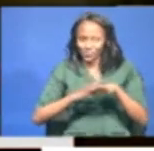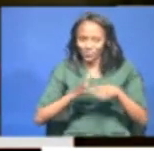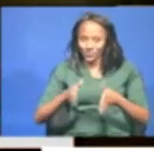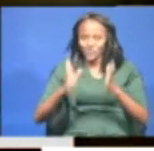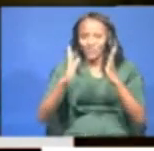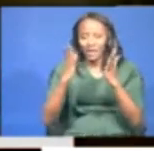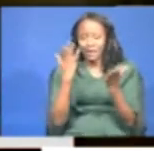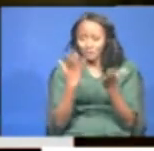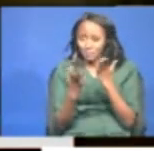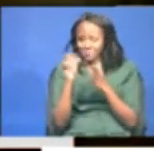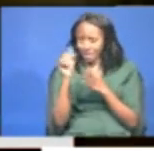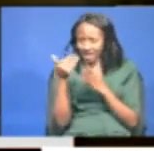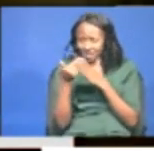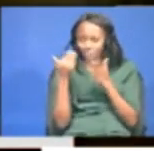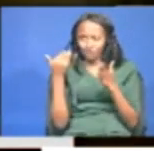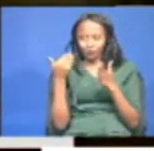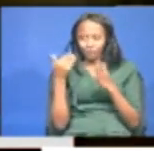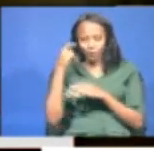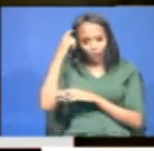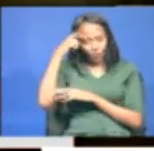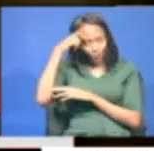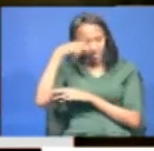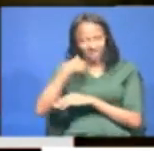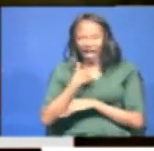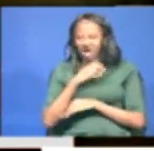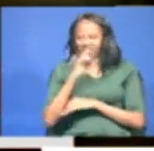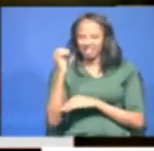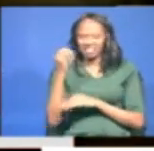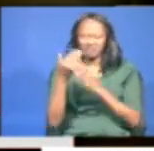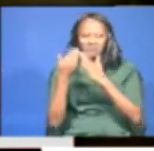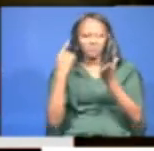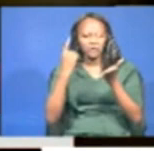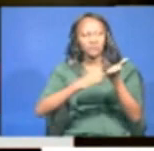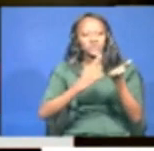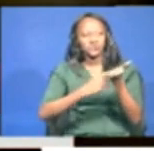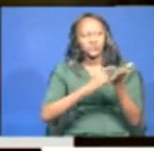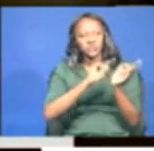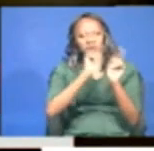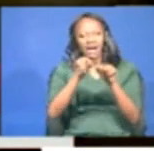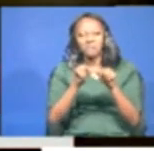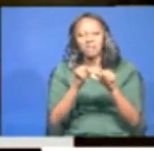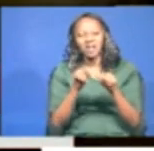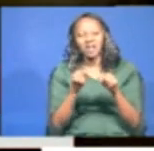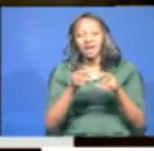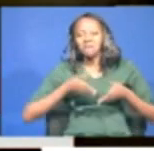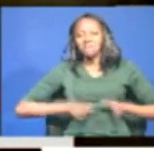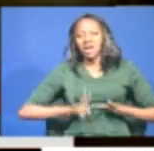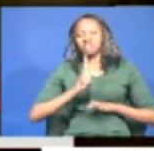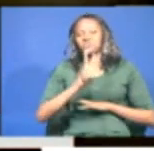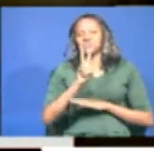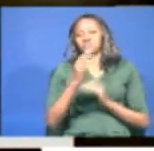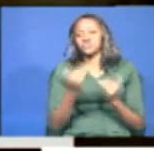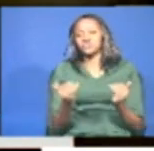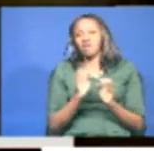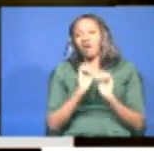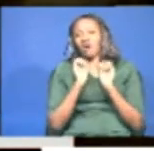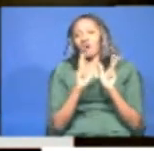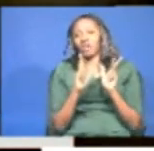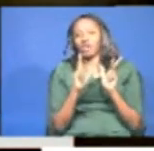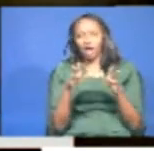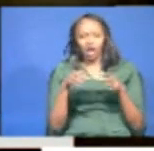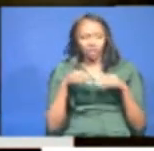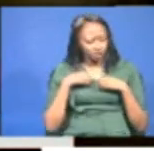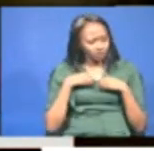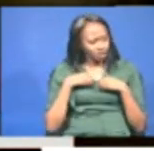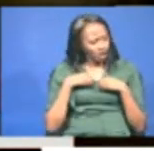of us were not very wise. When Wazungus came, they told us to get only 2 children, and we accepted. Looking back